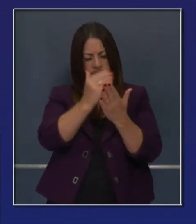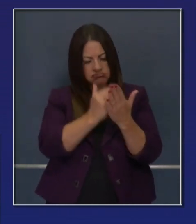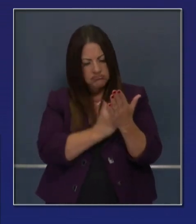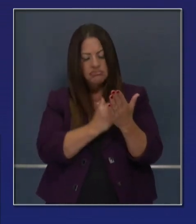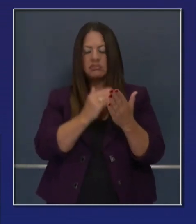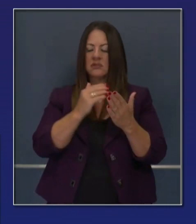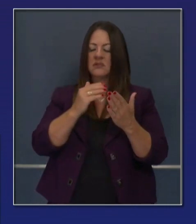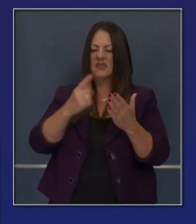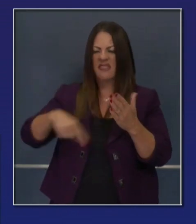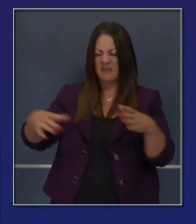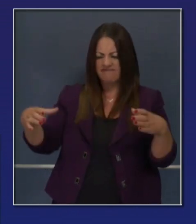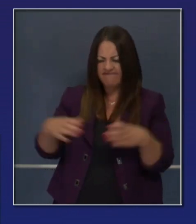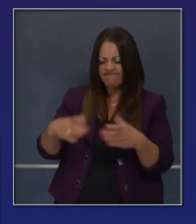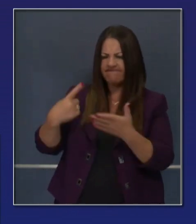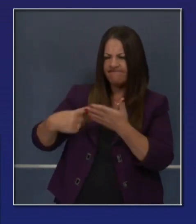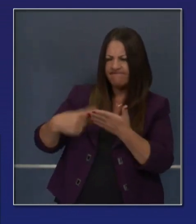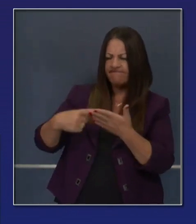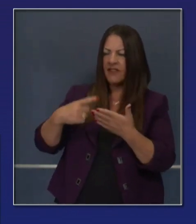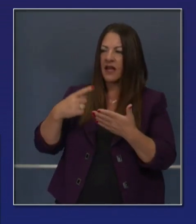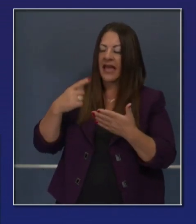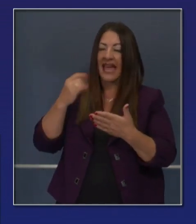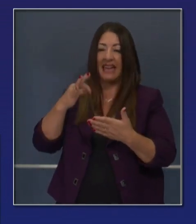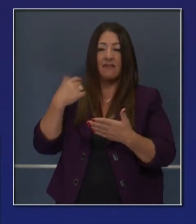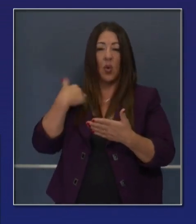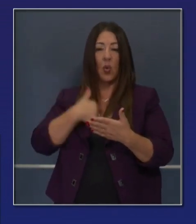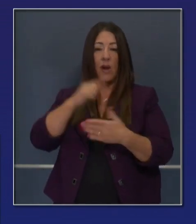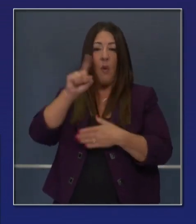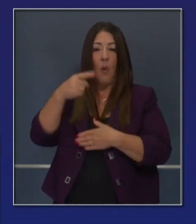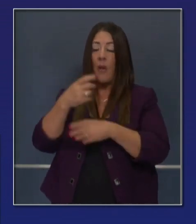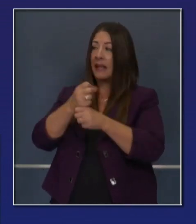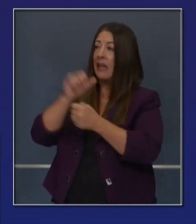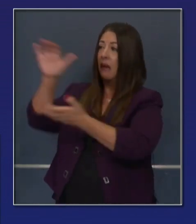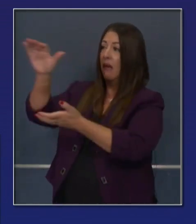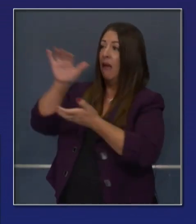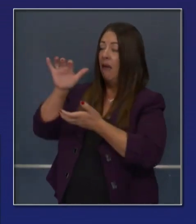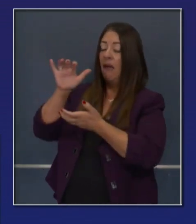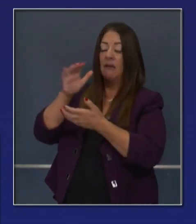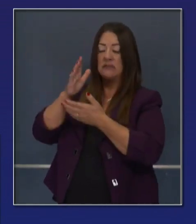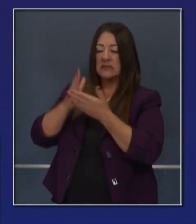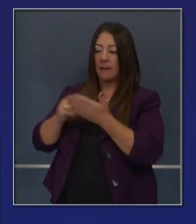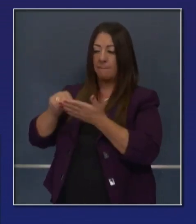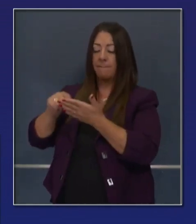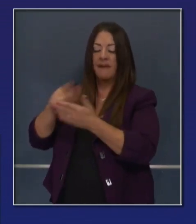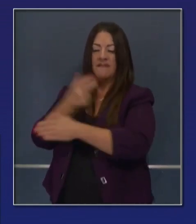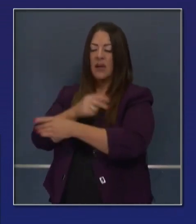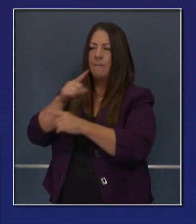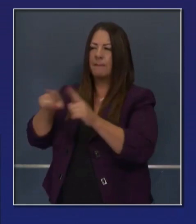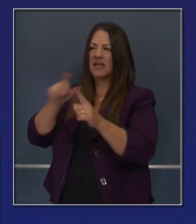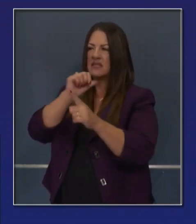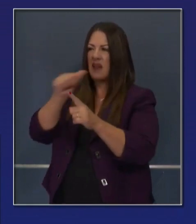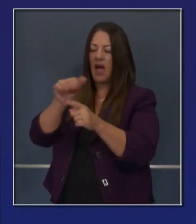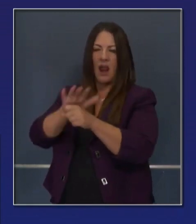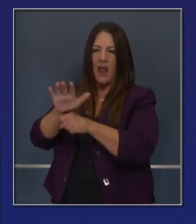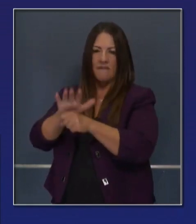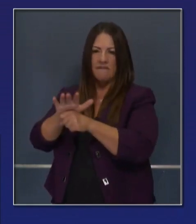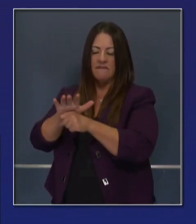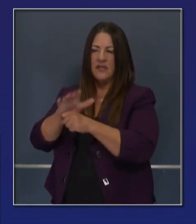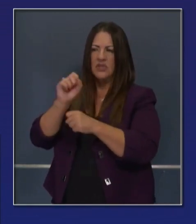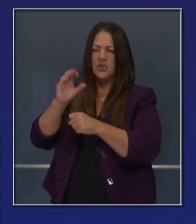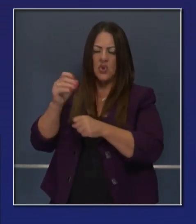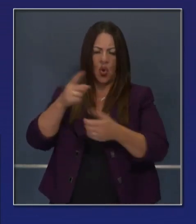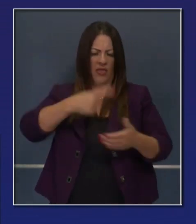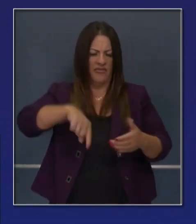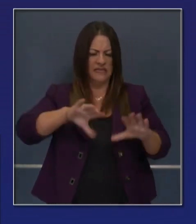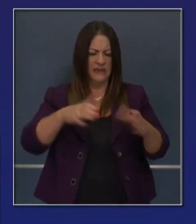those hard questions about when we only have handfuls of doses, who should get them, supporting